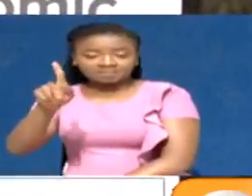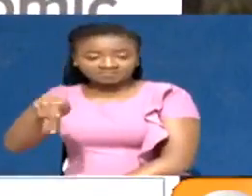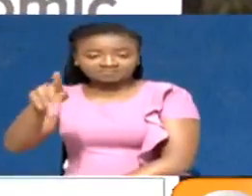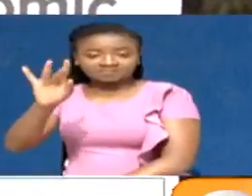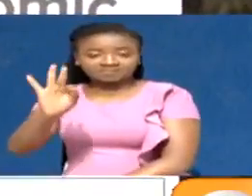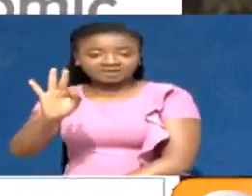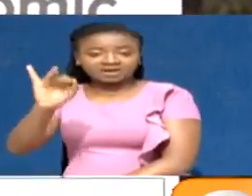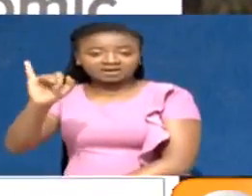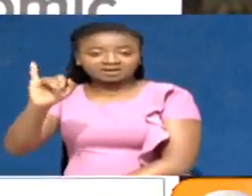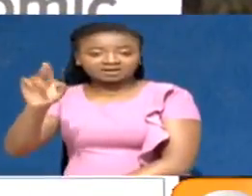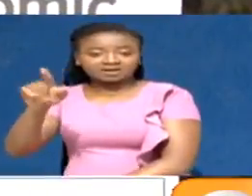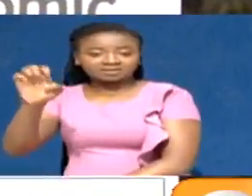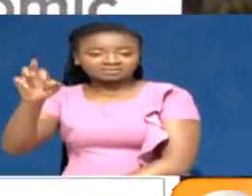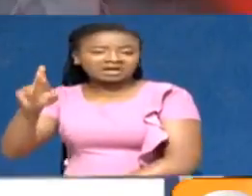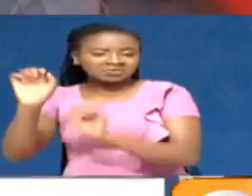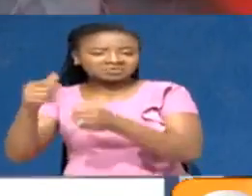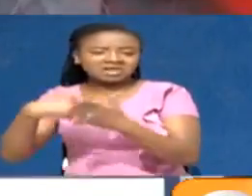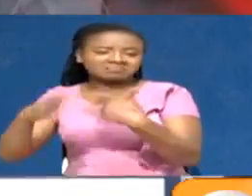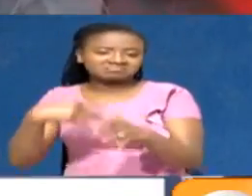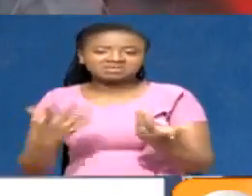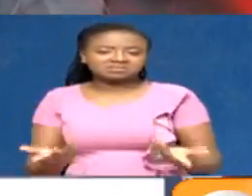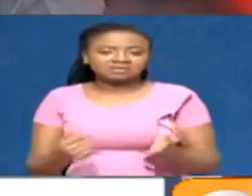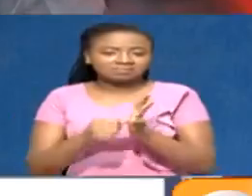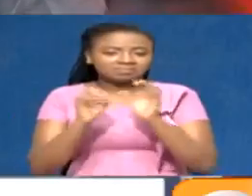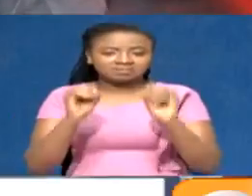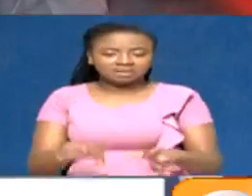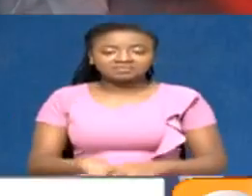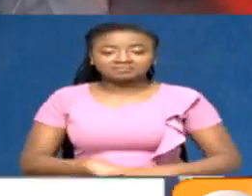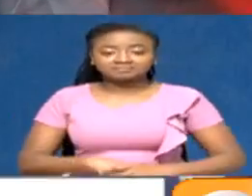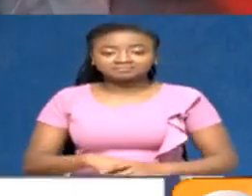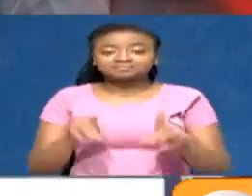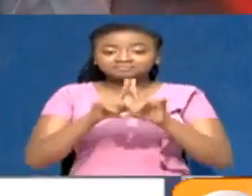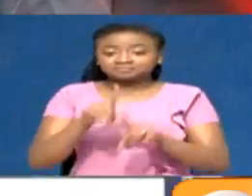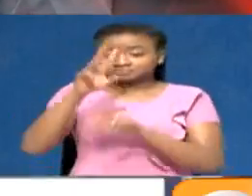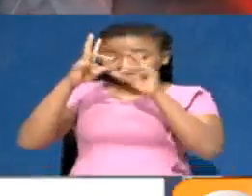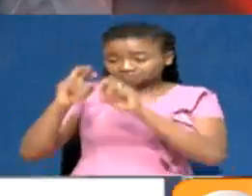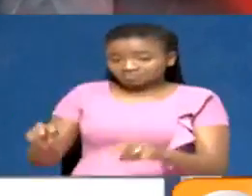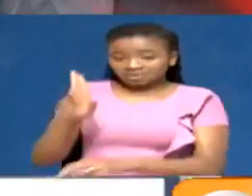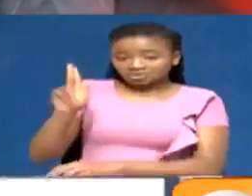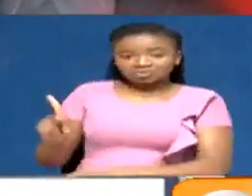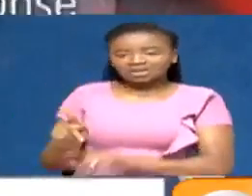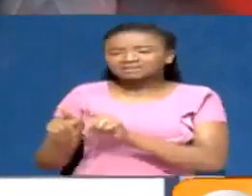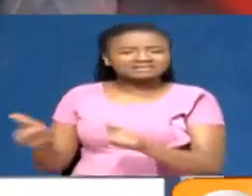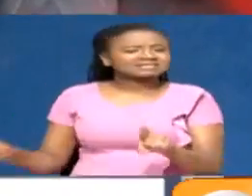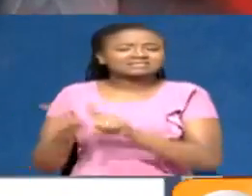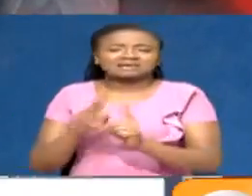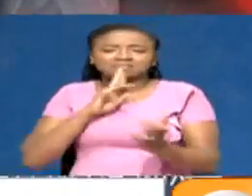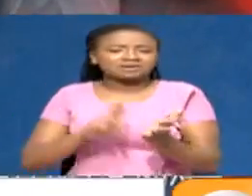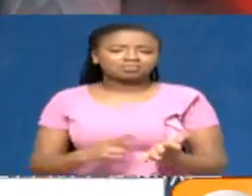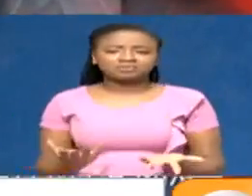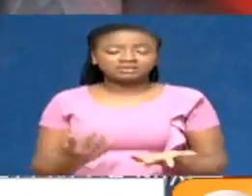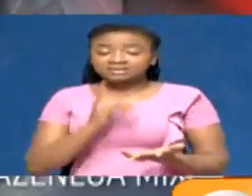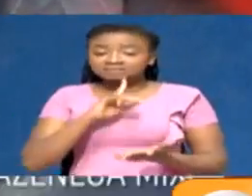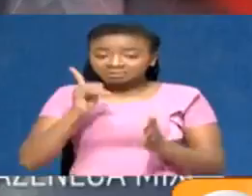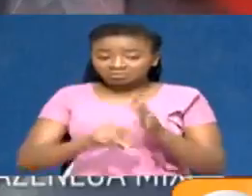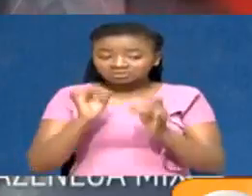nothing that will stop us from practicing mix and match. Last month, a similar study in the UK returned similar results of success, showing that